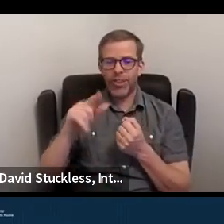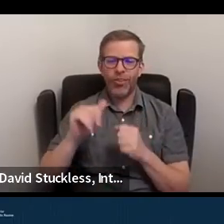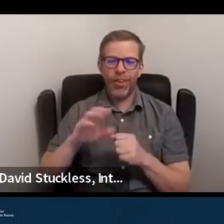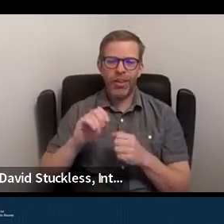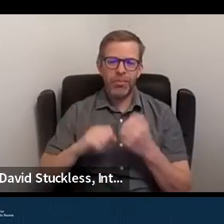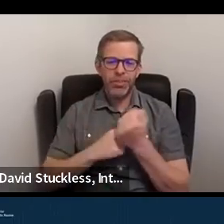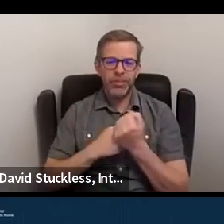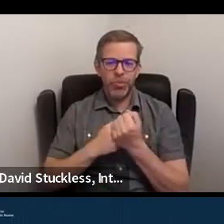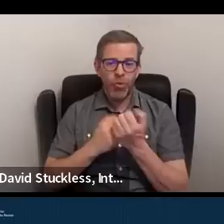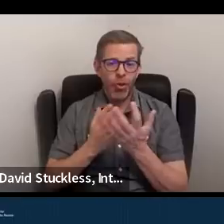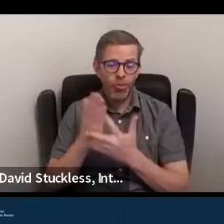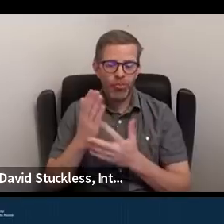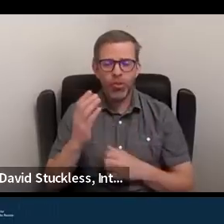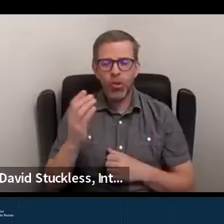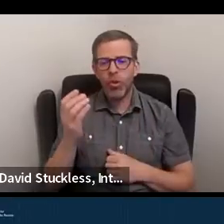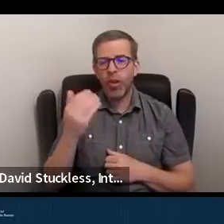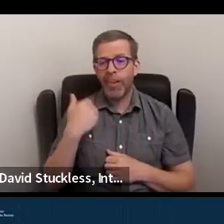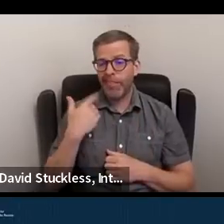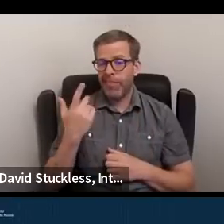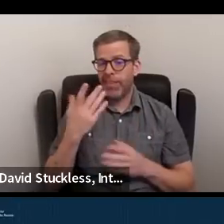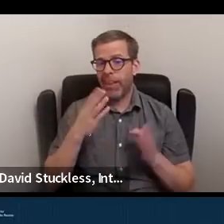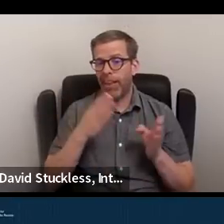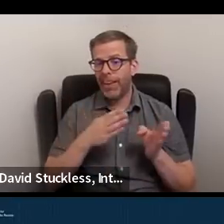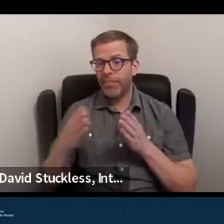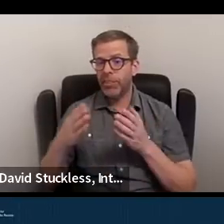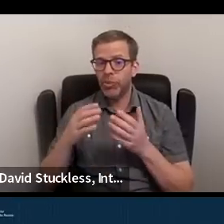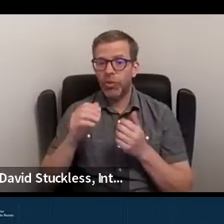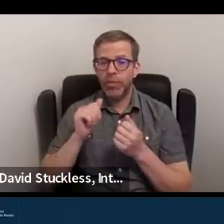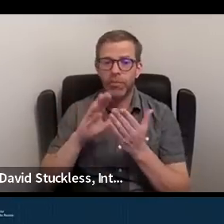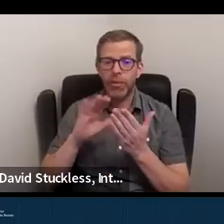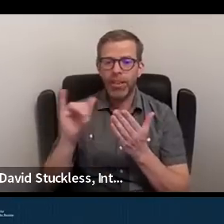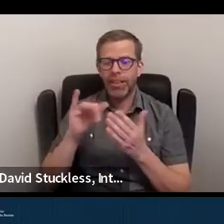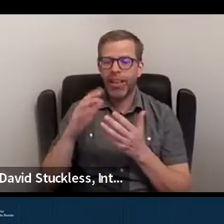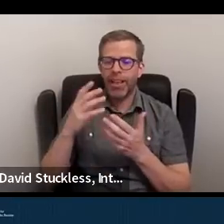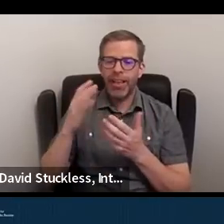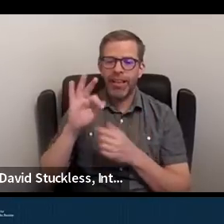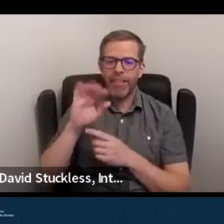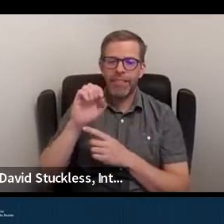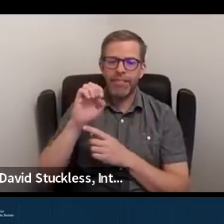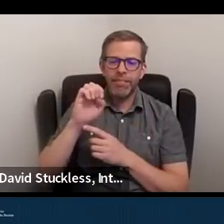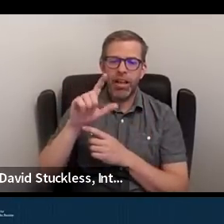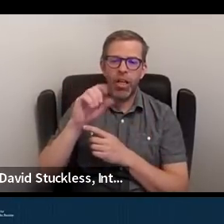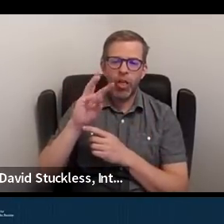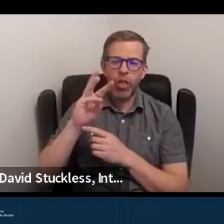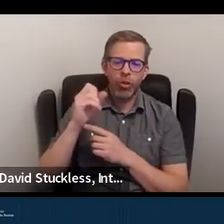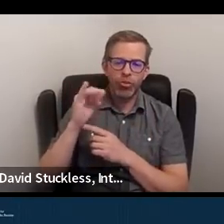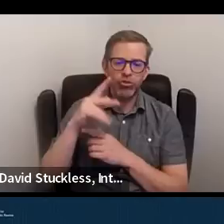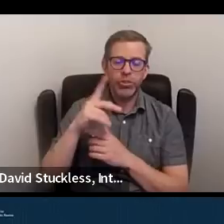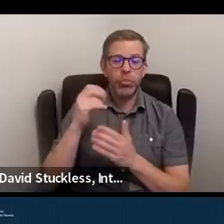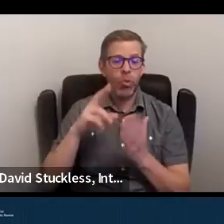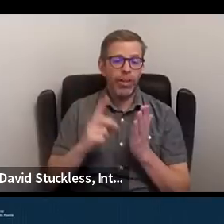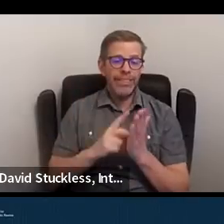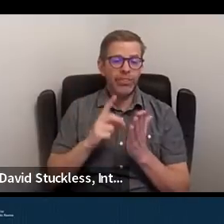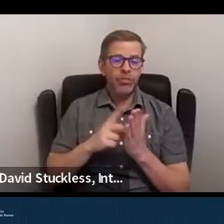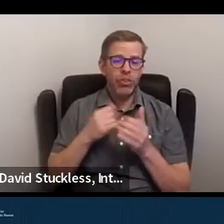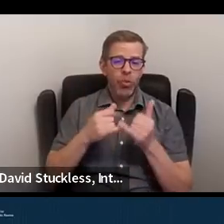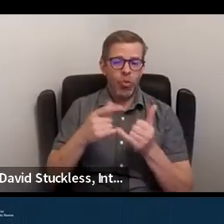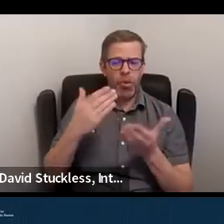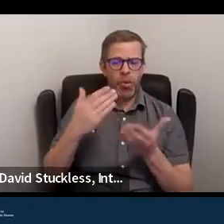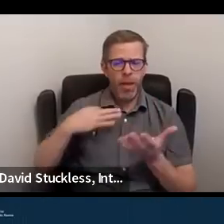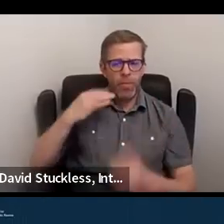by? Are there individual mechanisms like a fellowship or some kind of dissertation award that you might apply for?